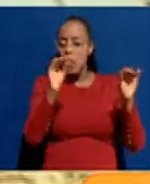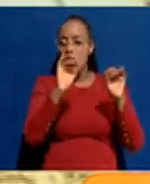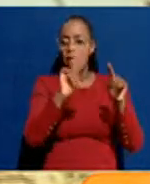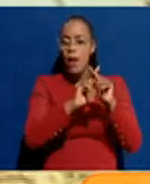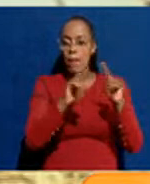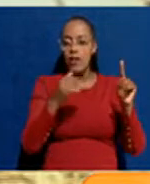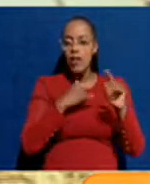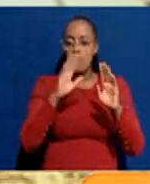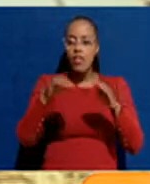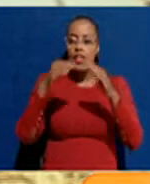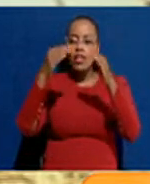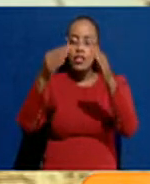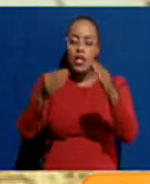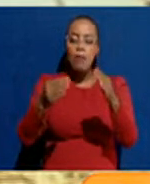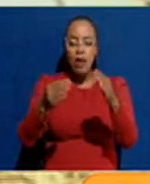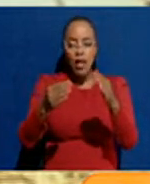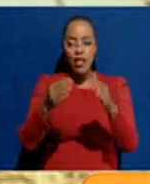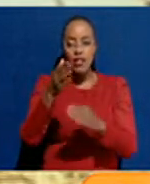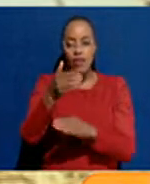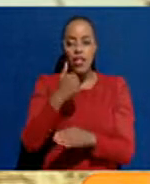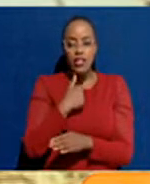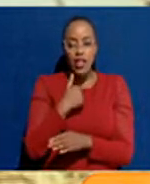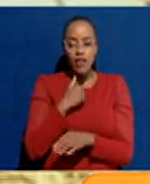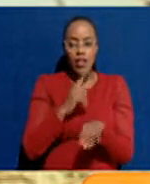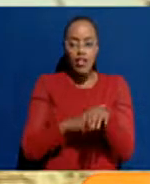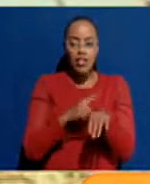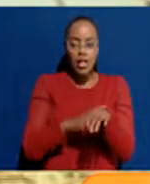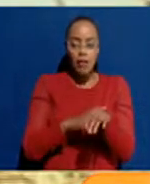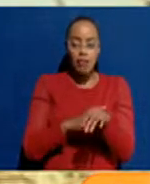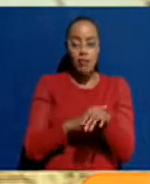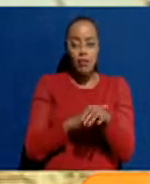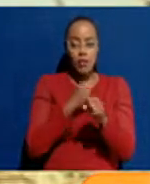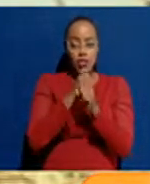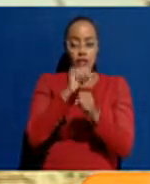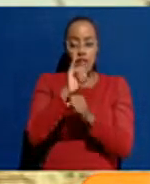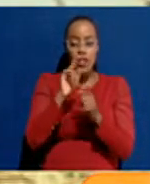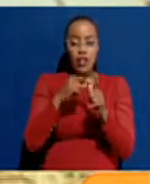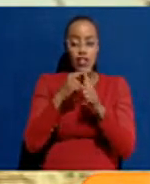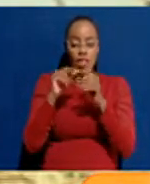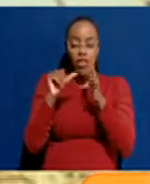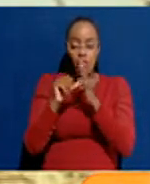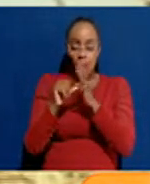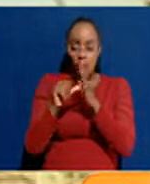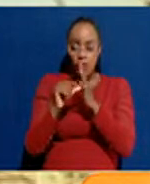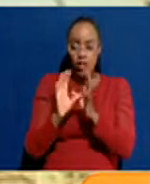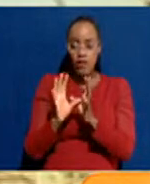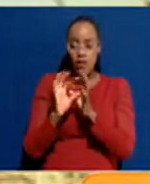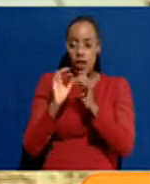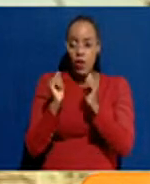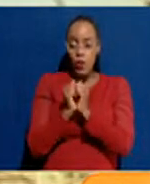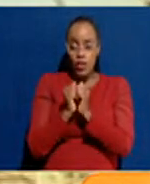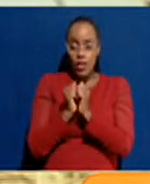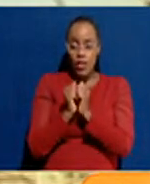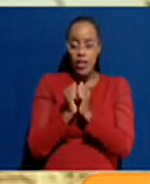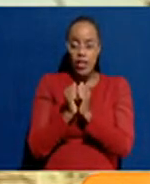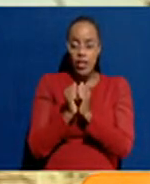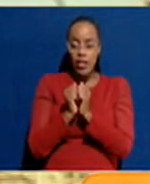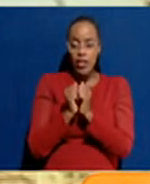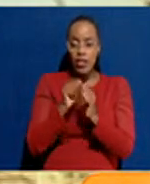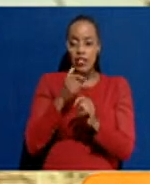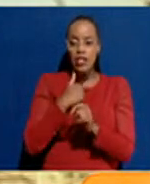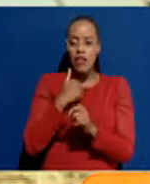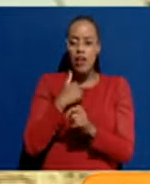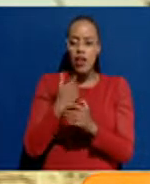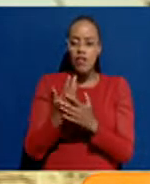the supplies are now trickling in. And by trickling in, that means the problem is being alleviated with the passage of time. I think we've received a